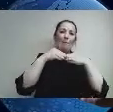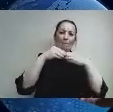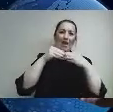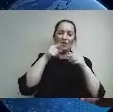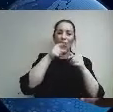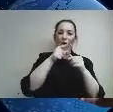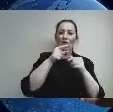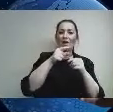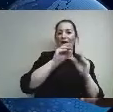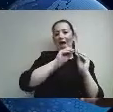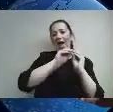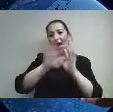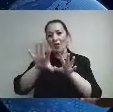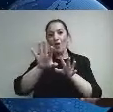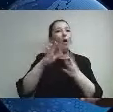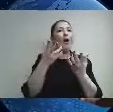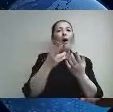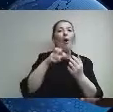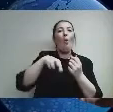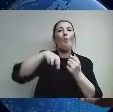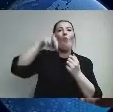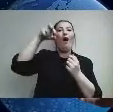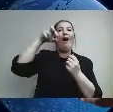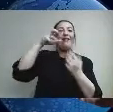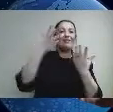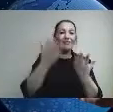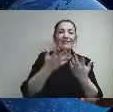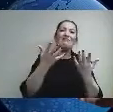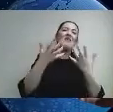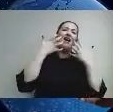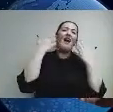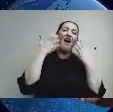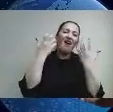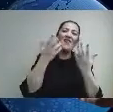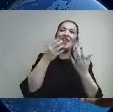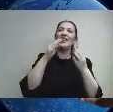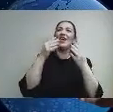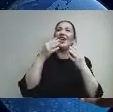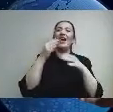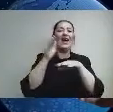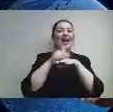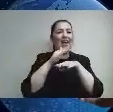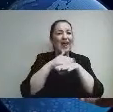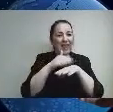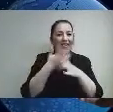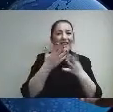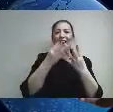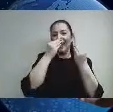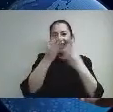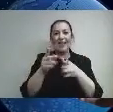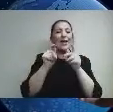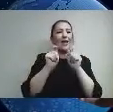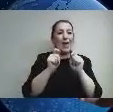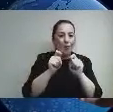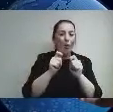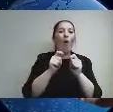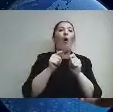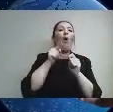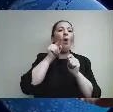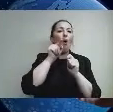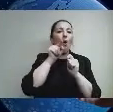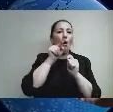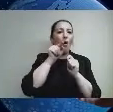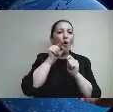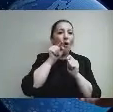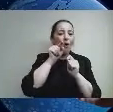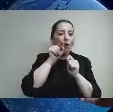a particular litter, and then they get, for example, points, or they feed a stray animal